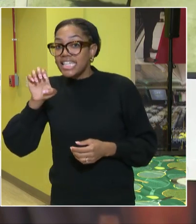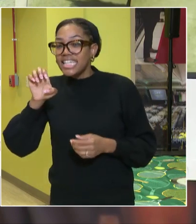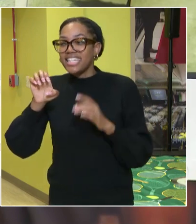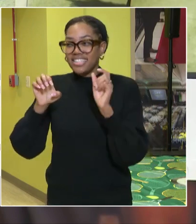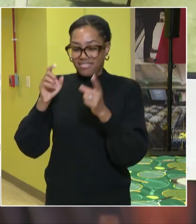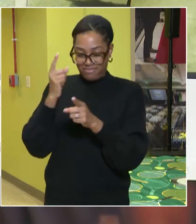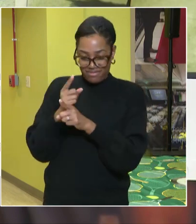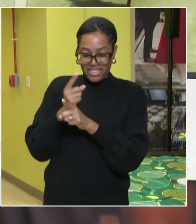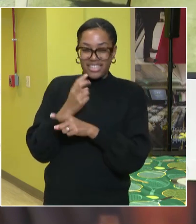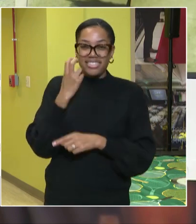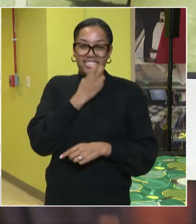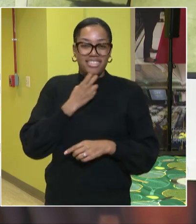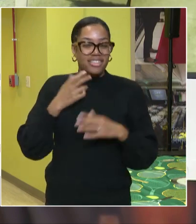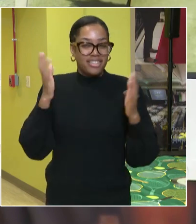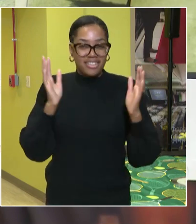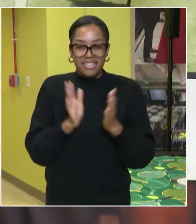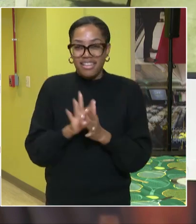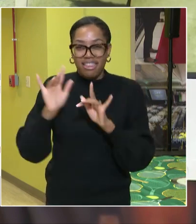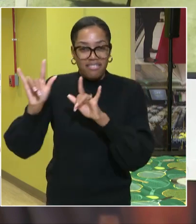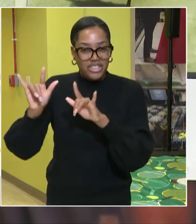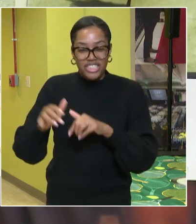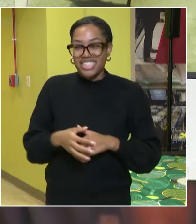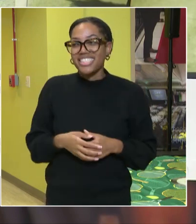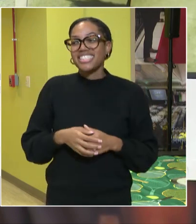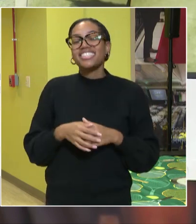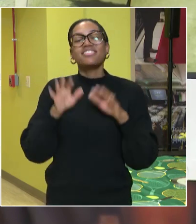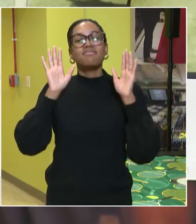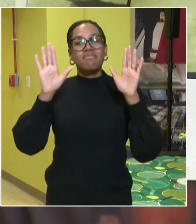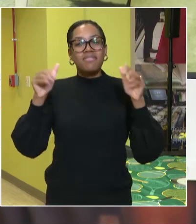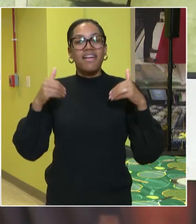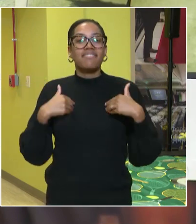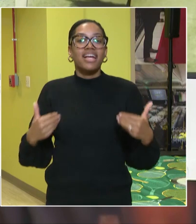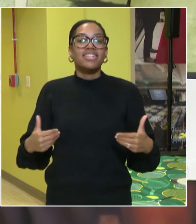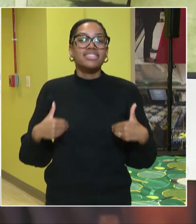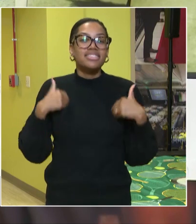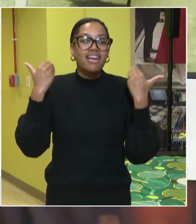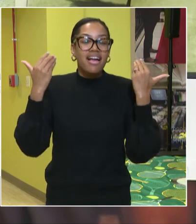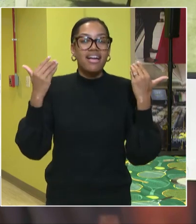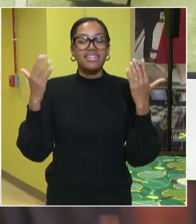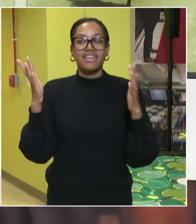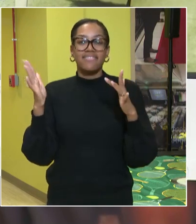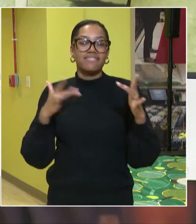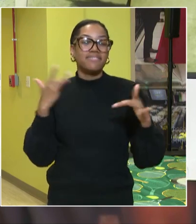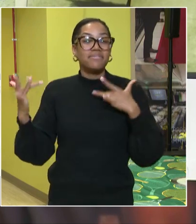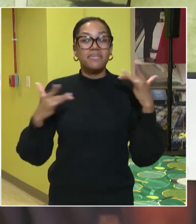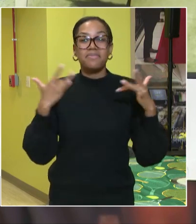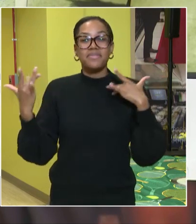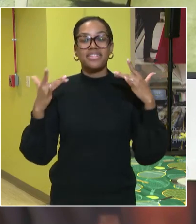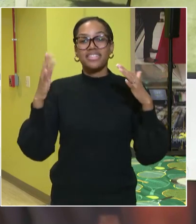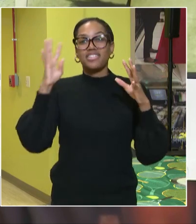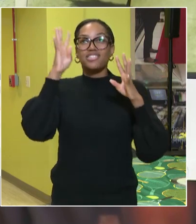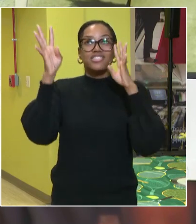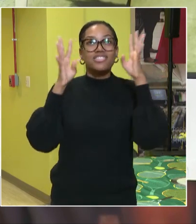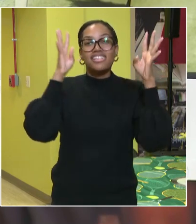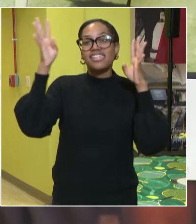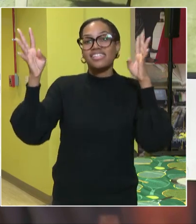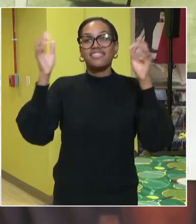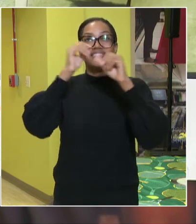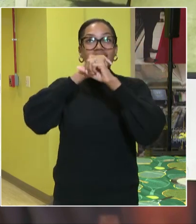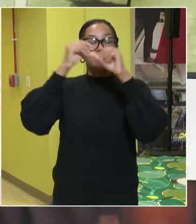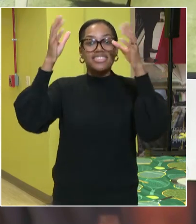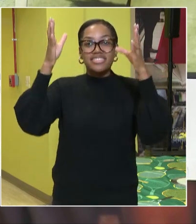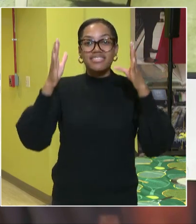Feeny. I love her. It's wonderful to have a young, vibrant, creative, visionary,